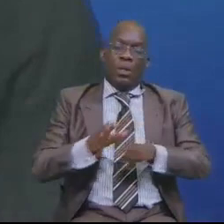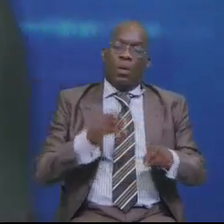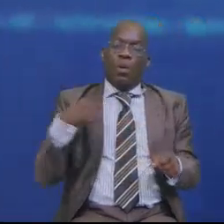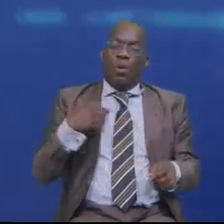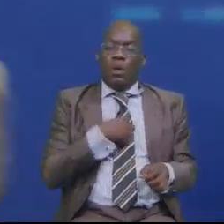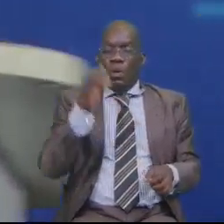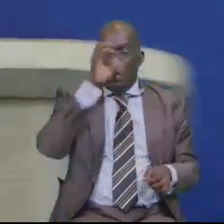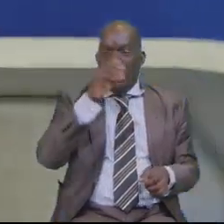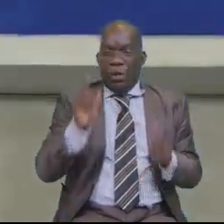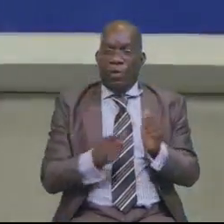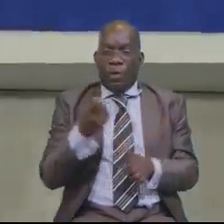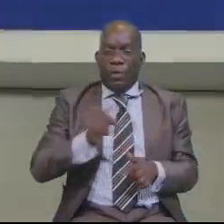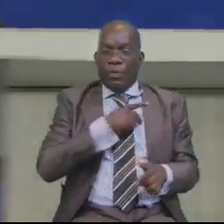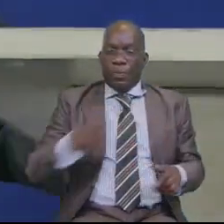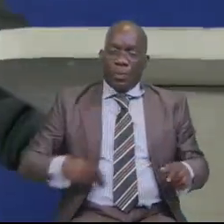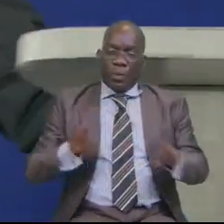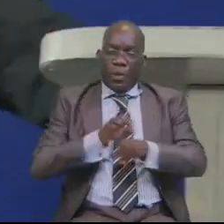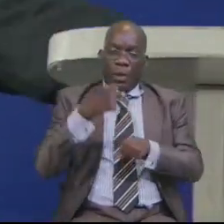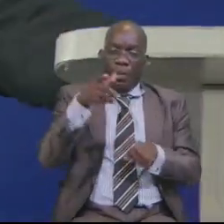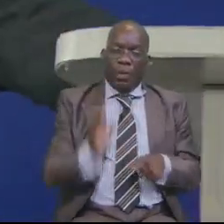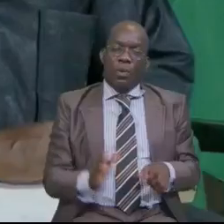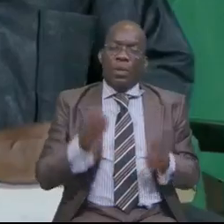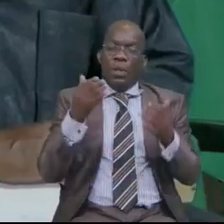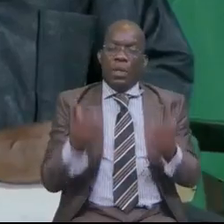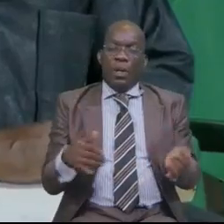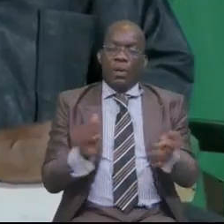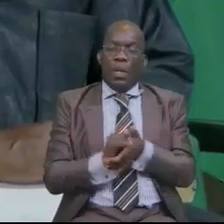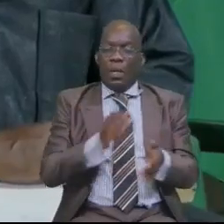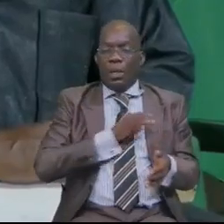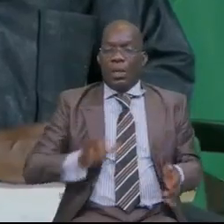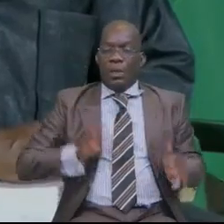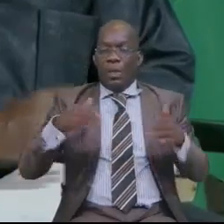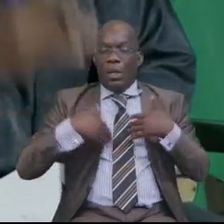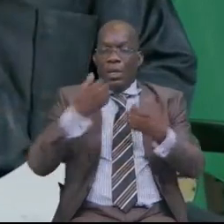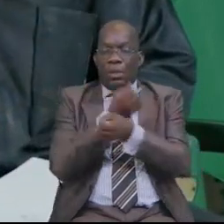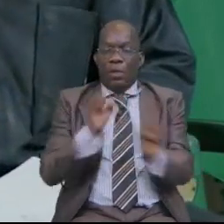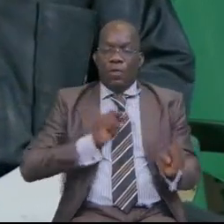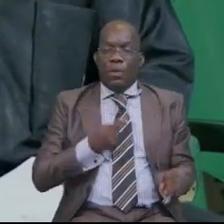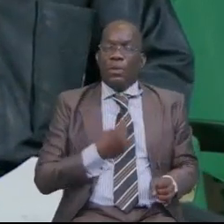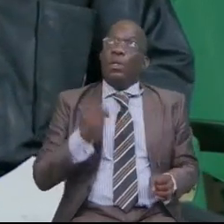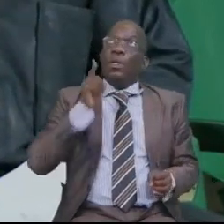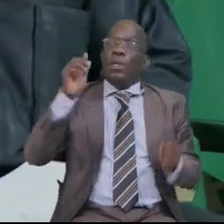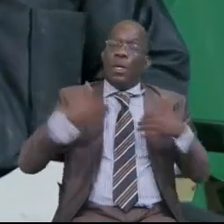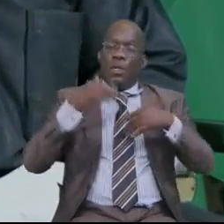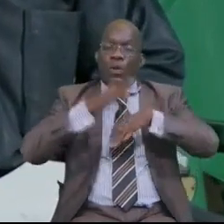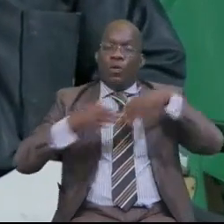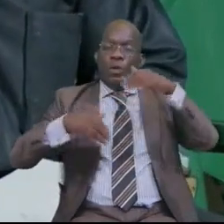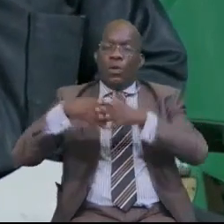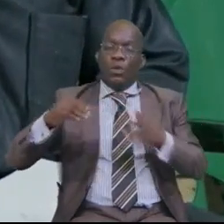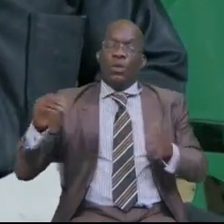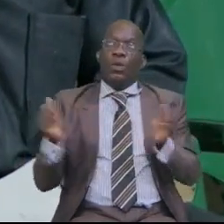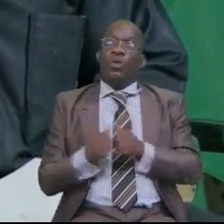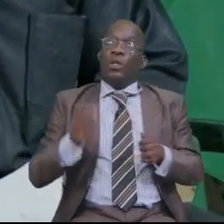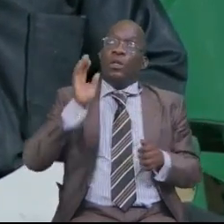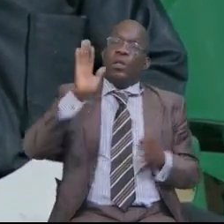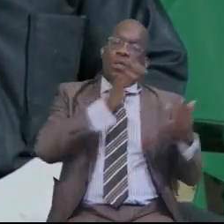of God, now that Christ has saved us, and he has comforted us with his compassion, he has comforted us